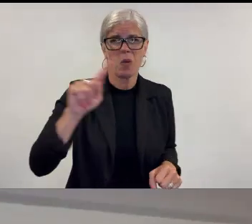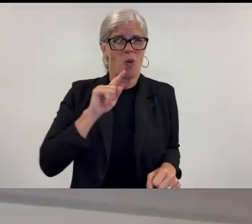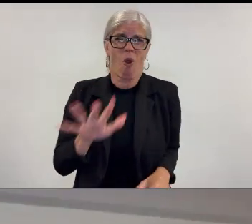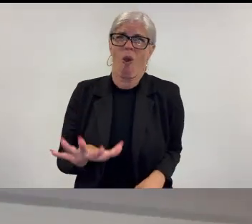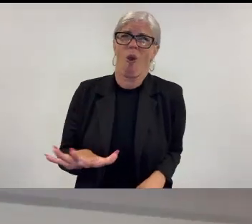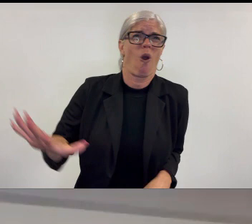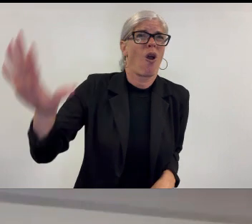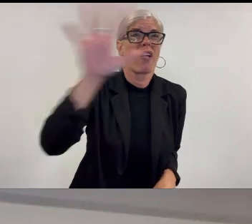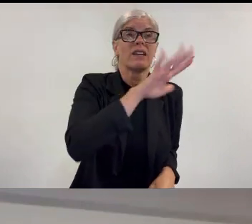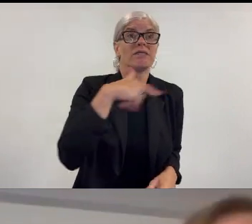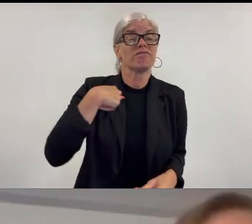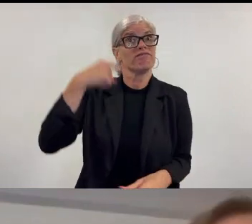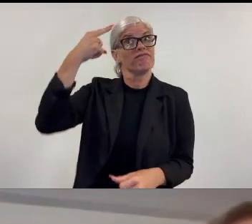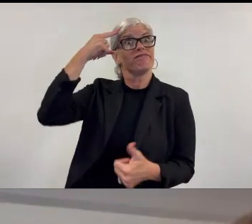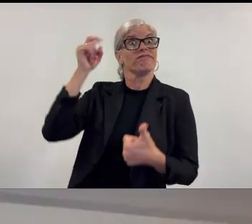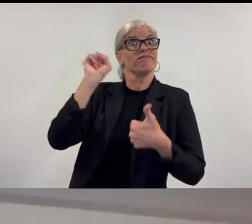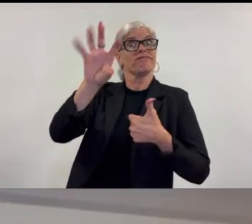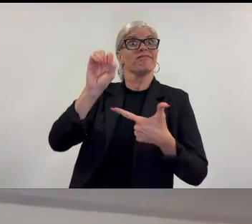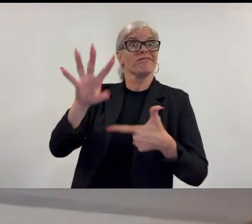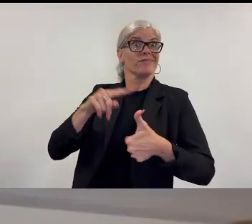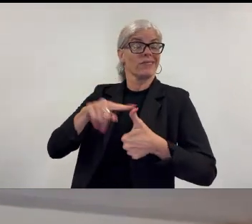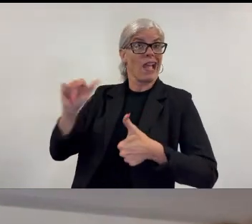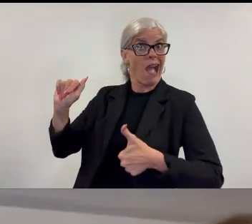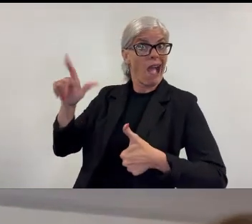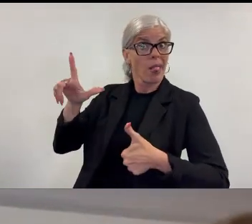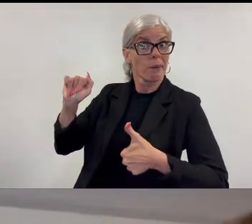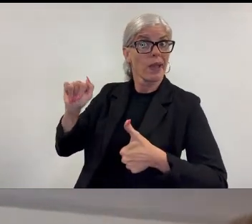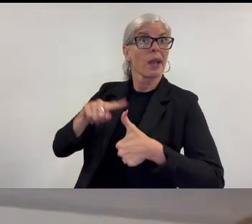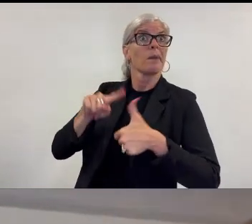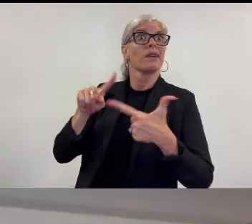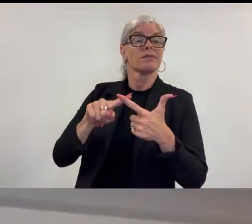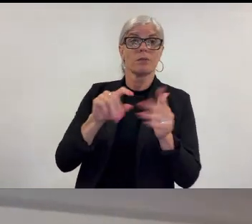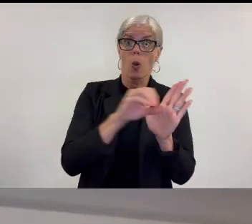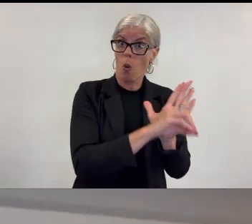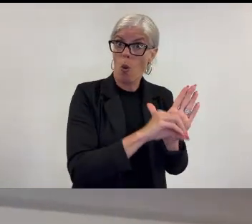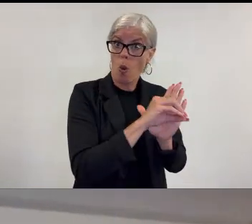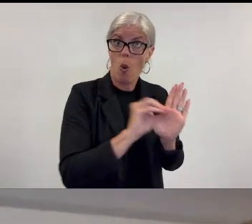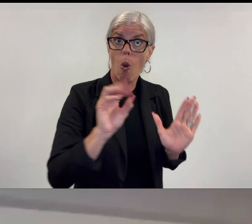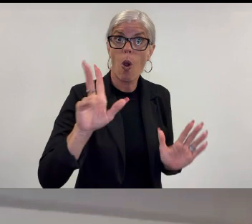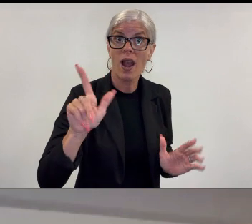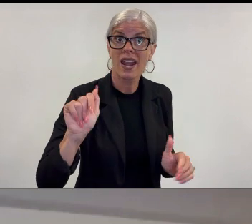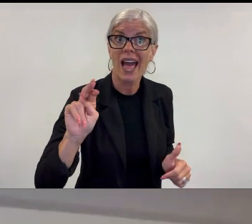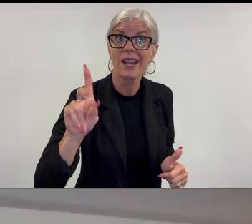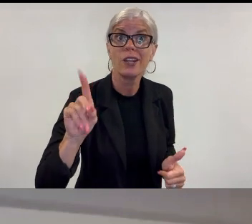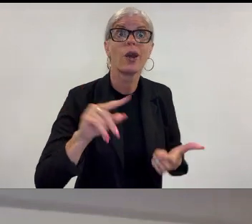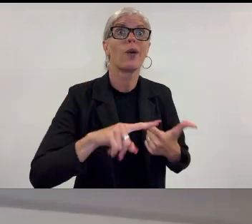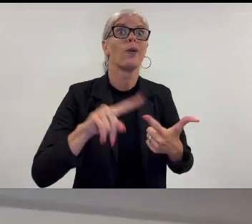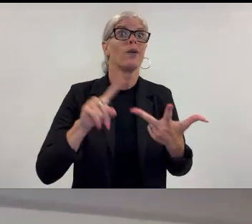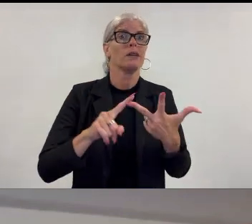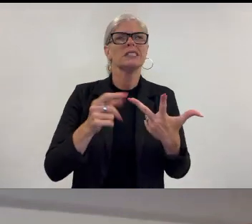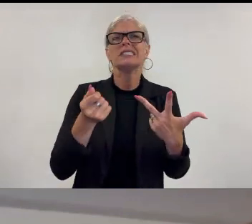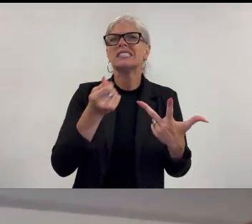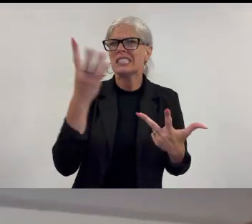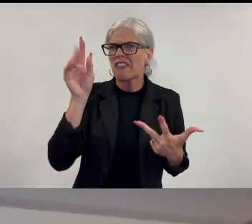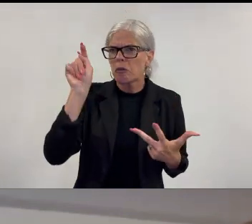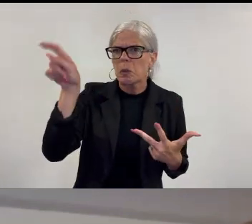Alabama and one in Orlando, knowing that they are. I know that there are several in Maryland and New Jersey and so forth.